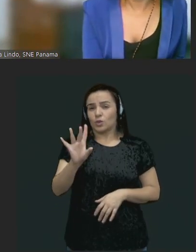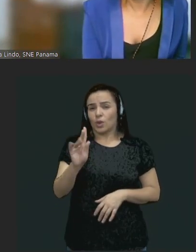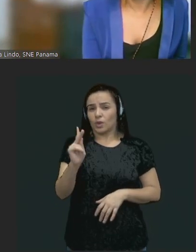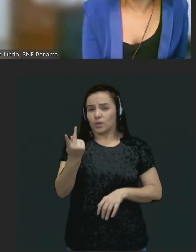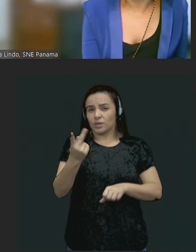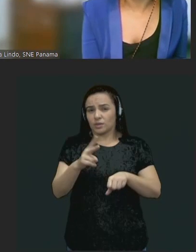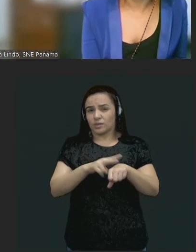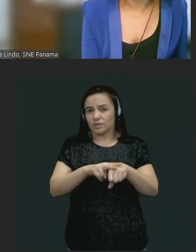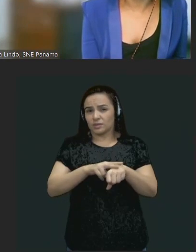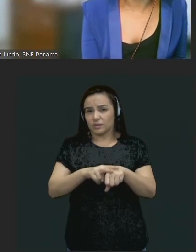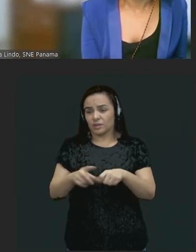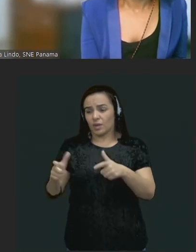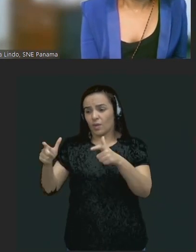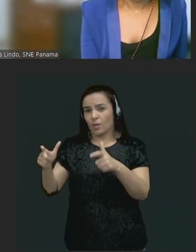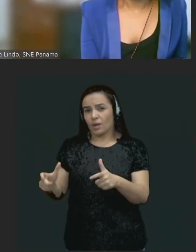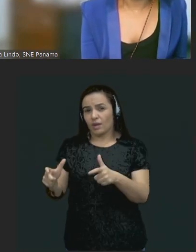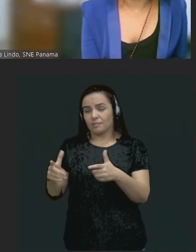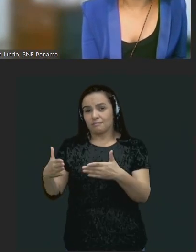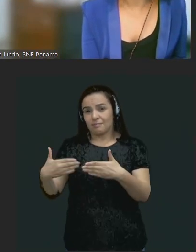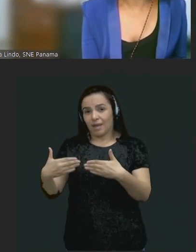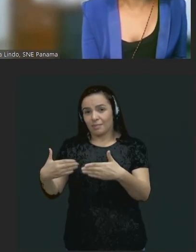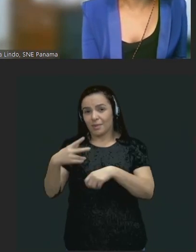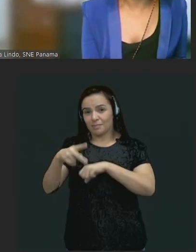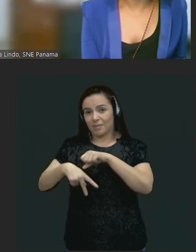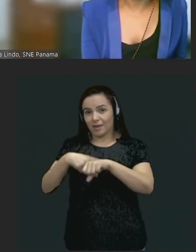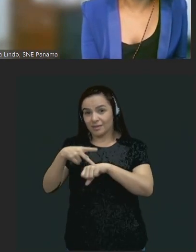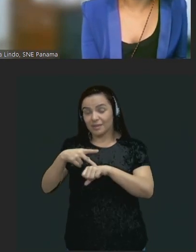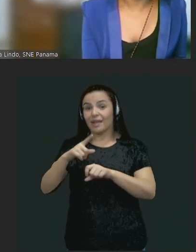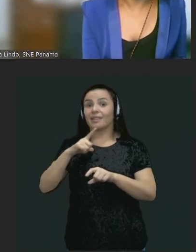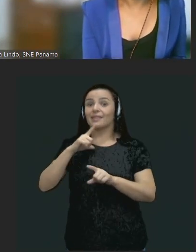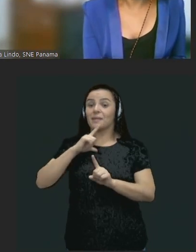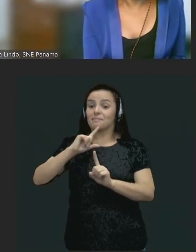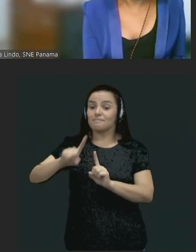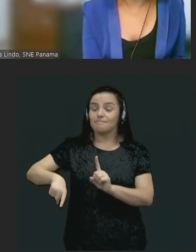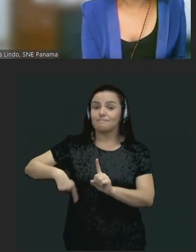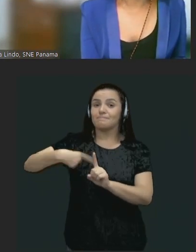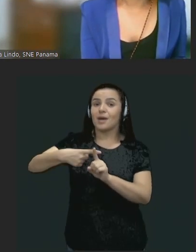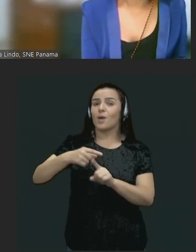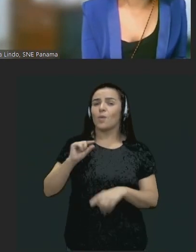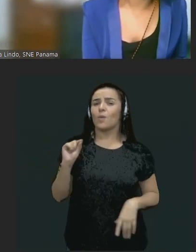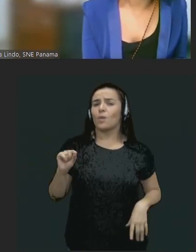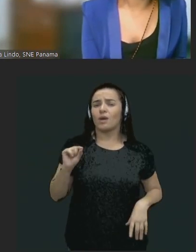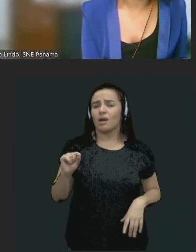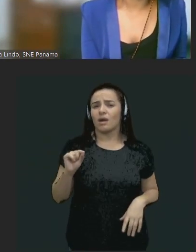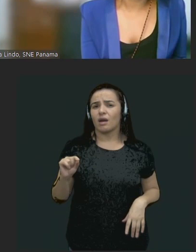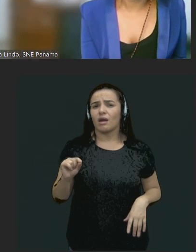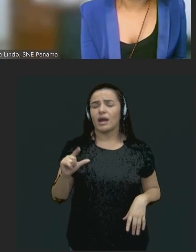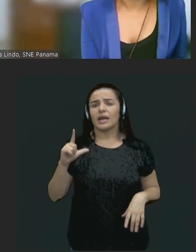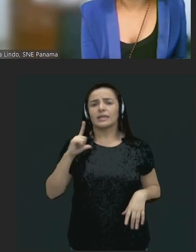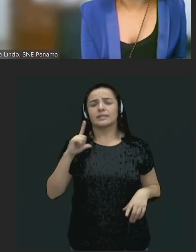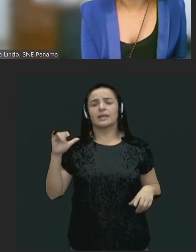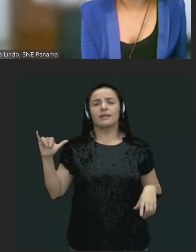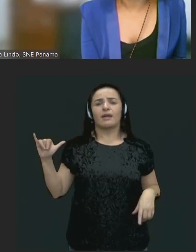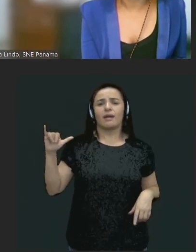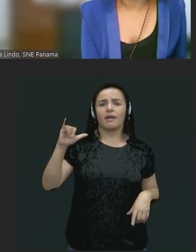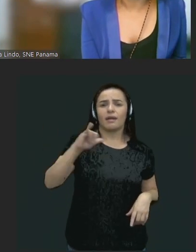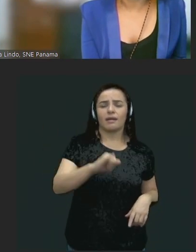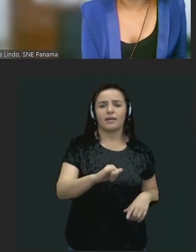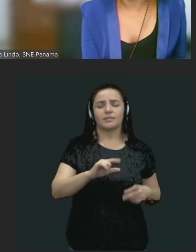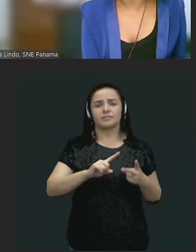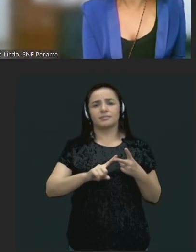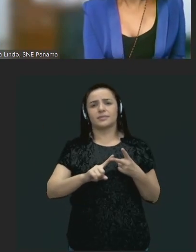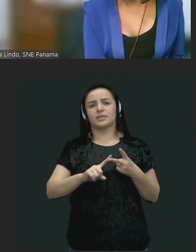our territory, but also we are promoting to have a synthetic fuel for aircraft and